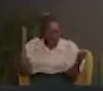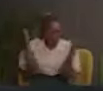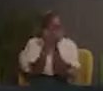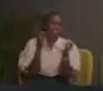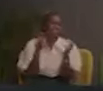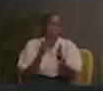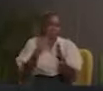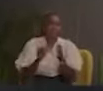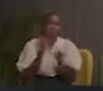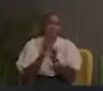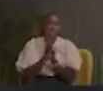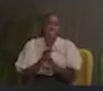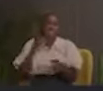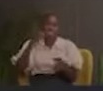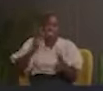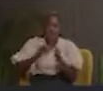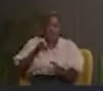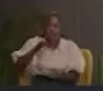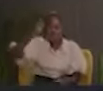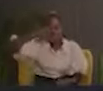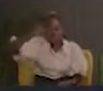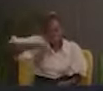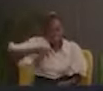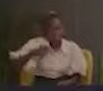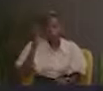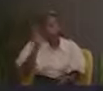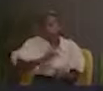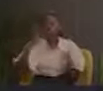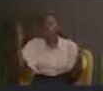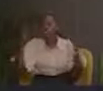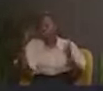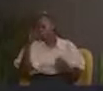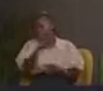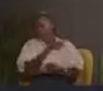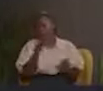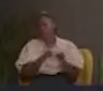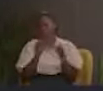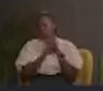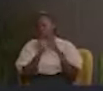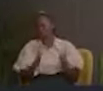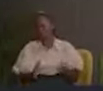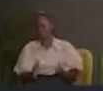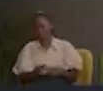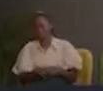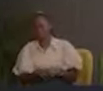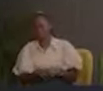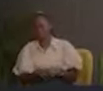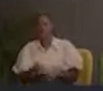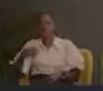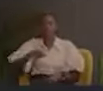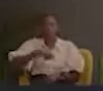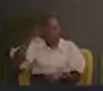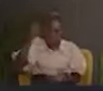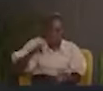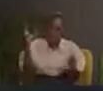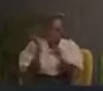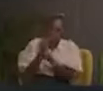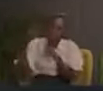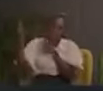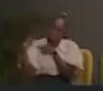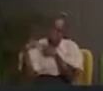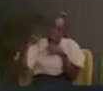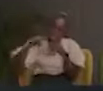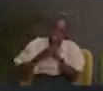believer. In ignorance, there is no victory for the believer. Are we together? We must take responsibility to